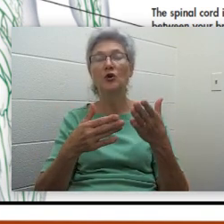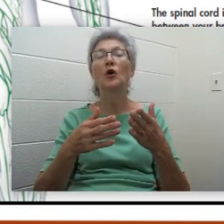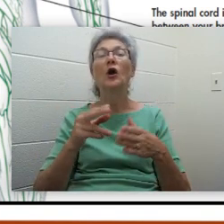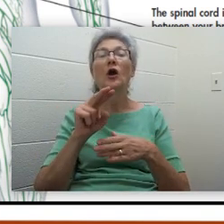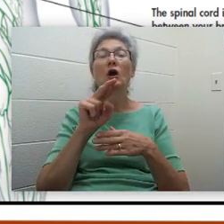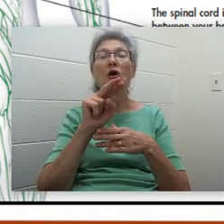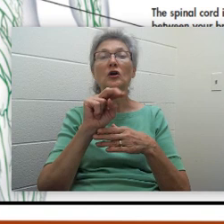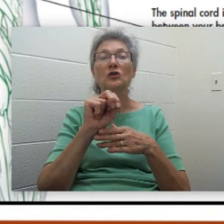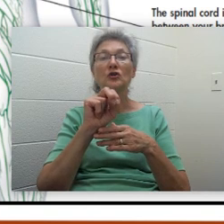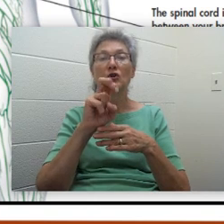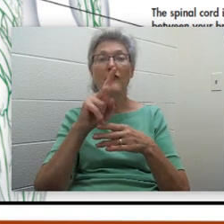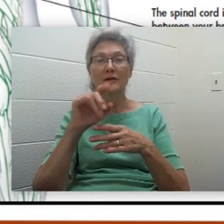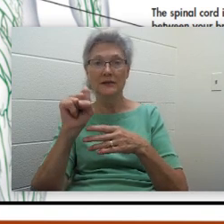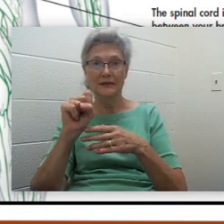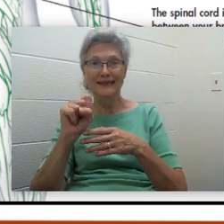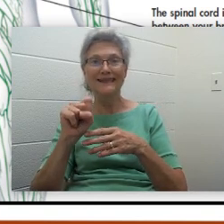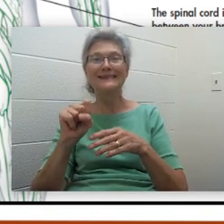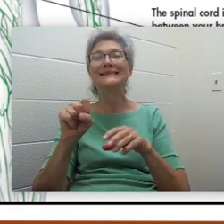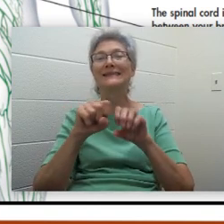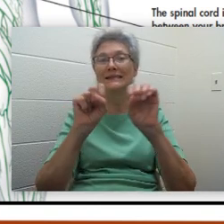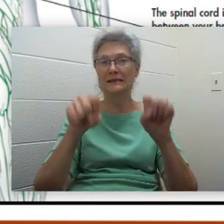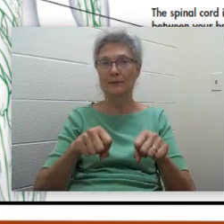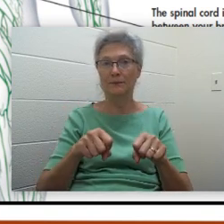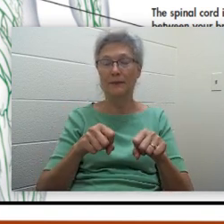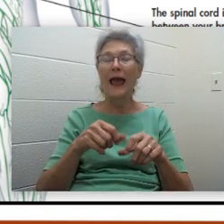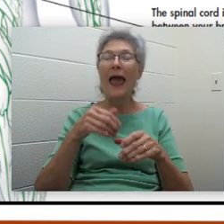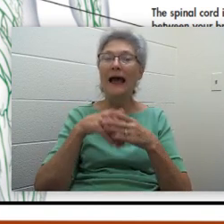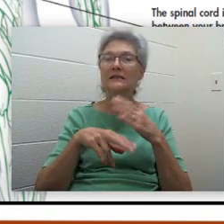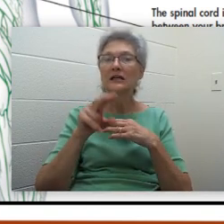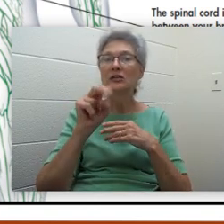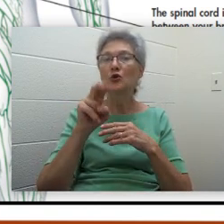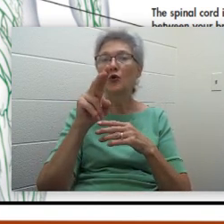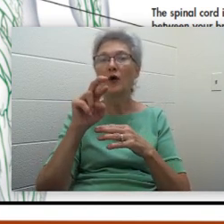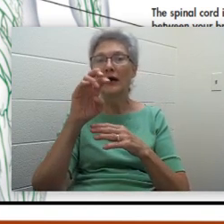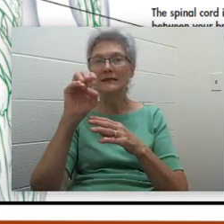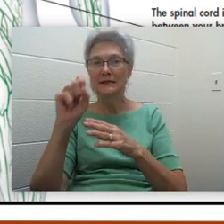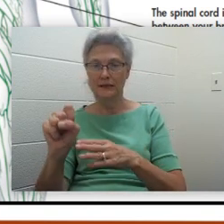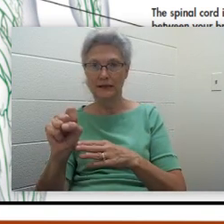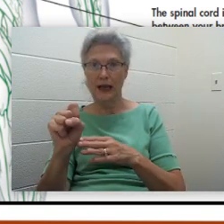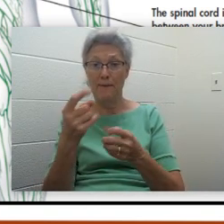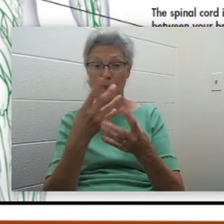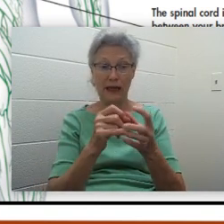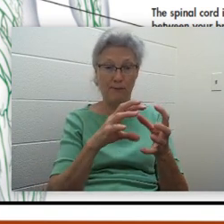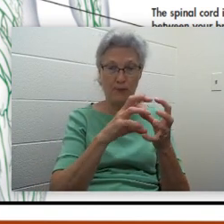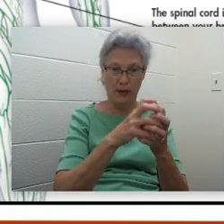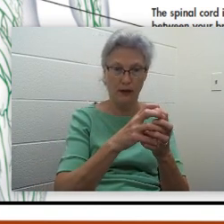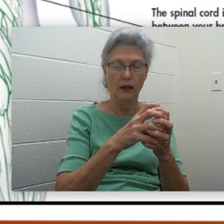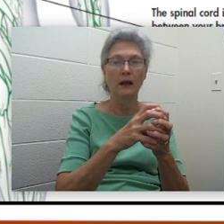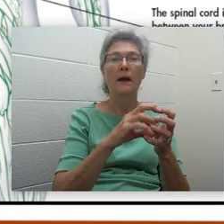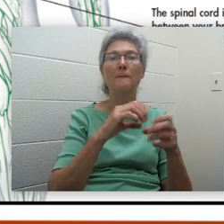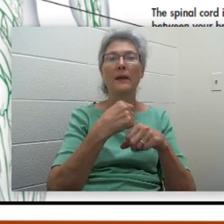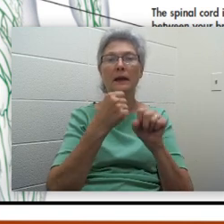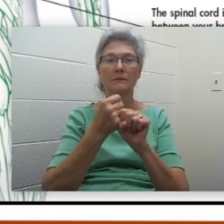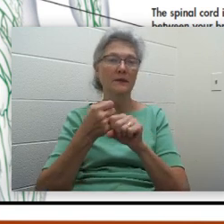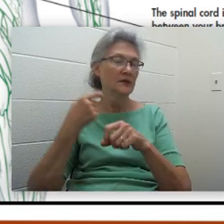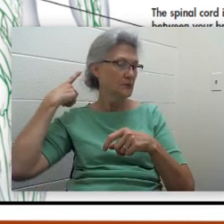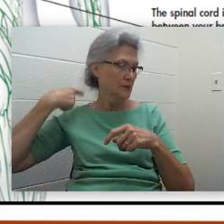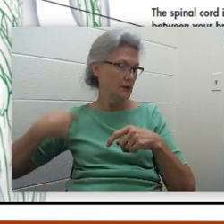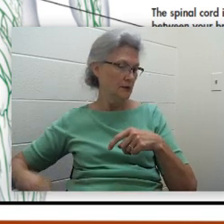system contain neurons. A nerve is a bundle of neurons, and many bundles of neurons make up the spinal